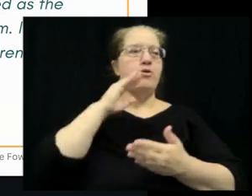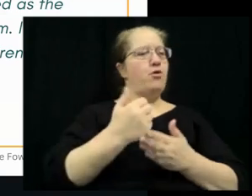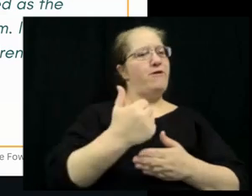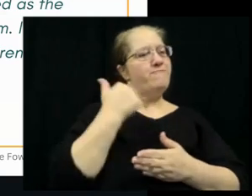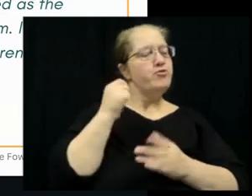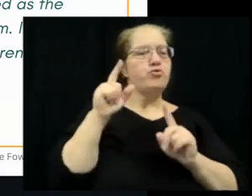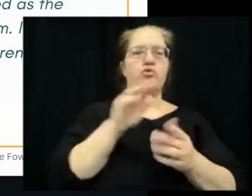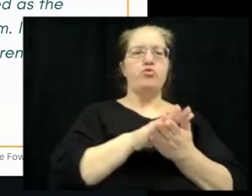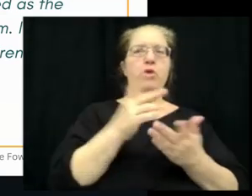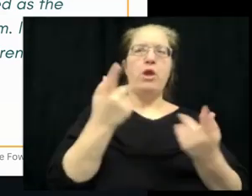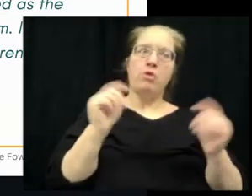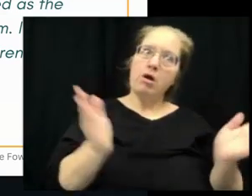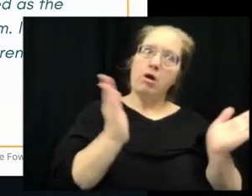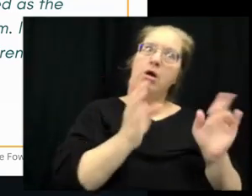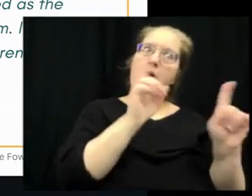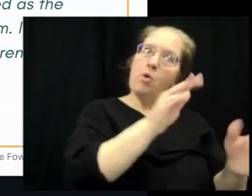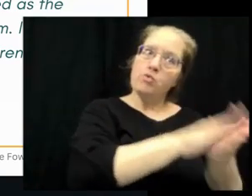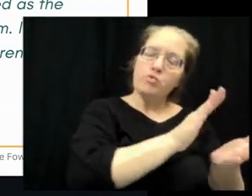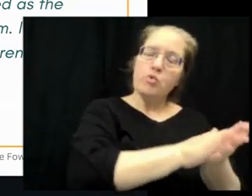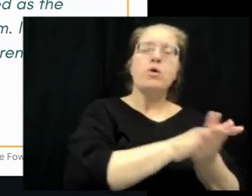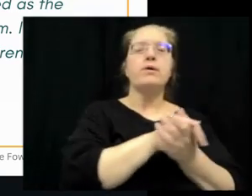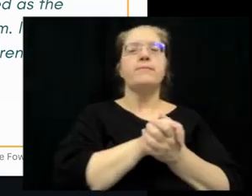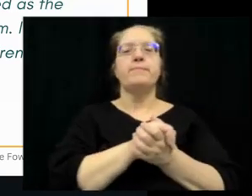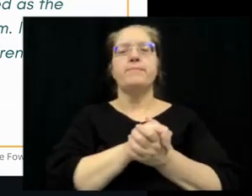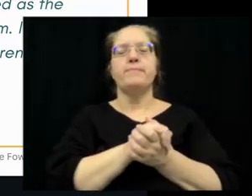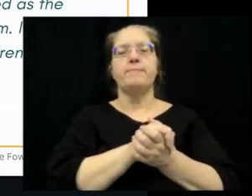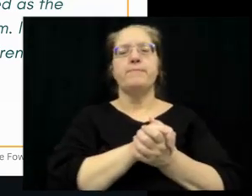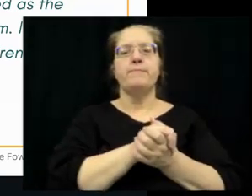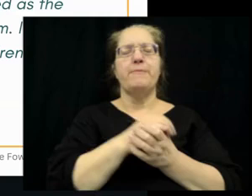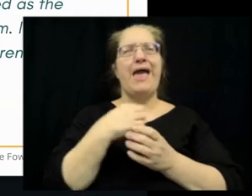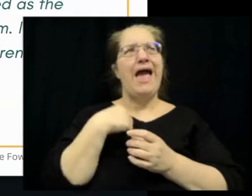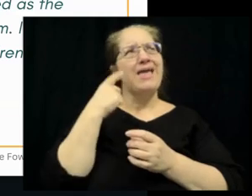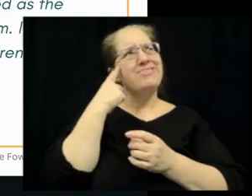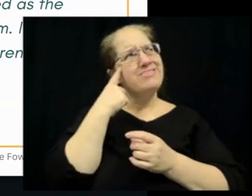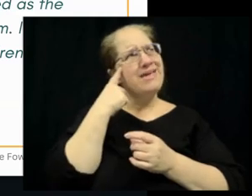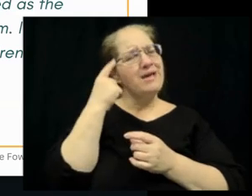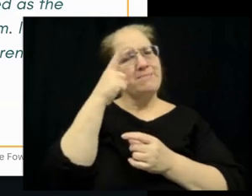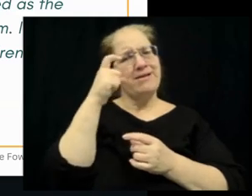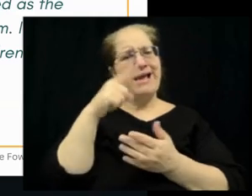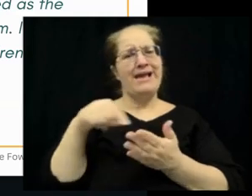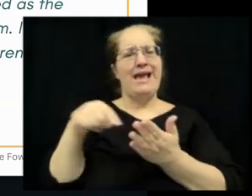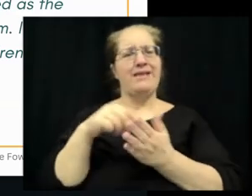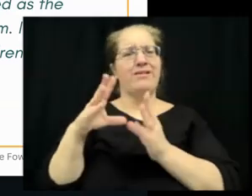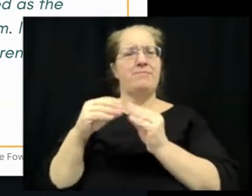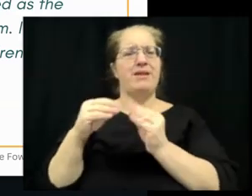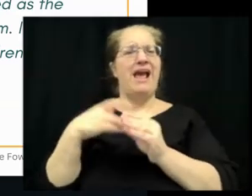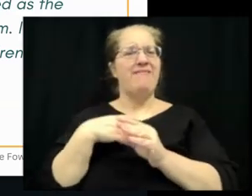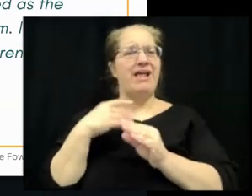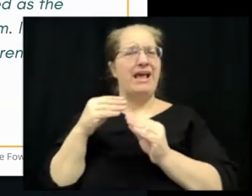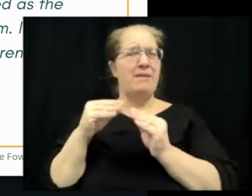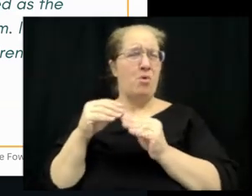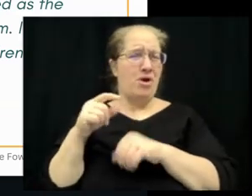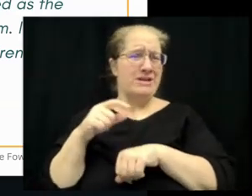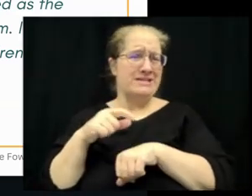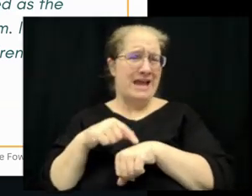out the door. And I think because I had canceled that meeting, I felt like I had a little bit more time, maybe a little